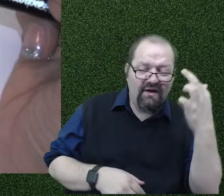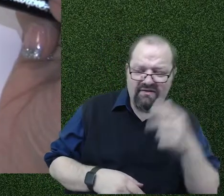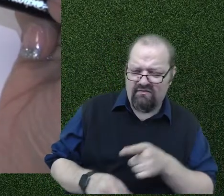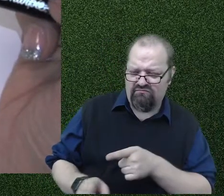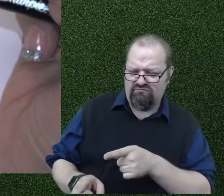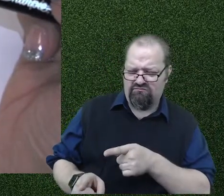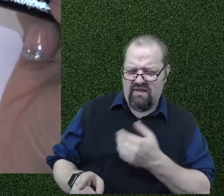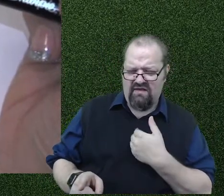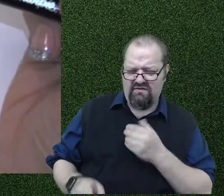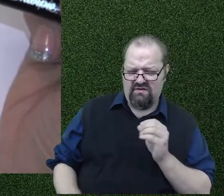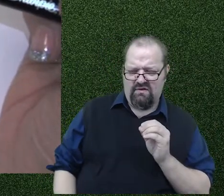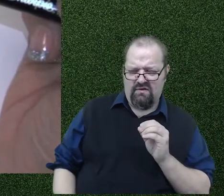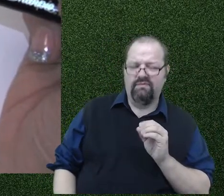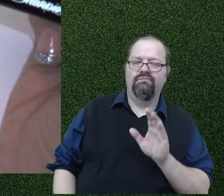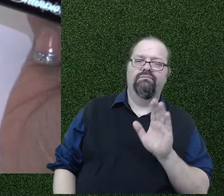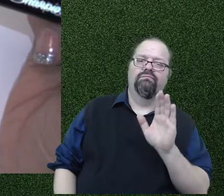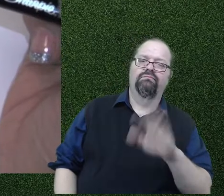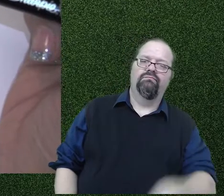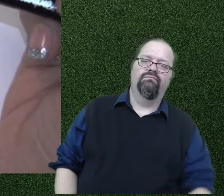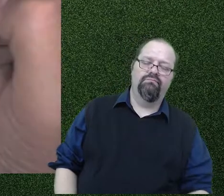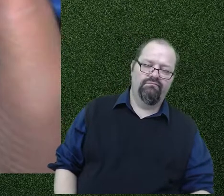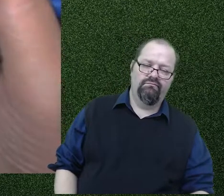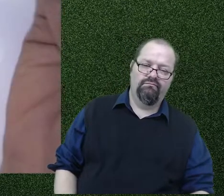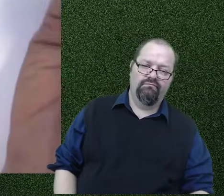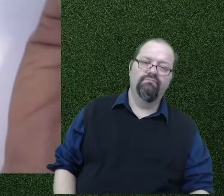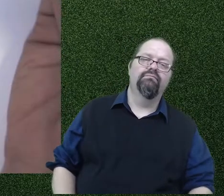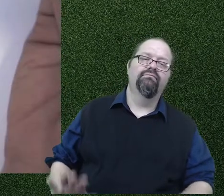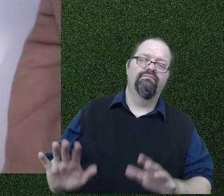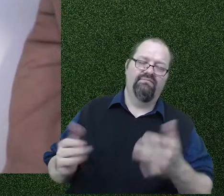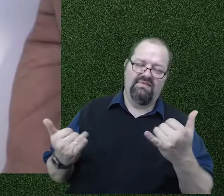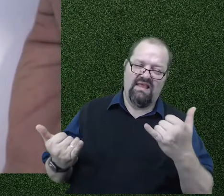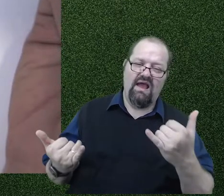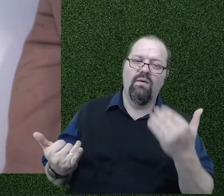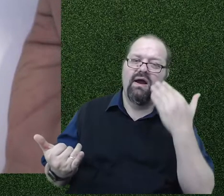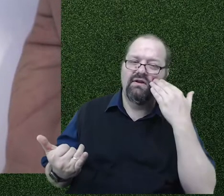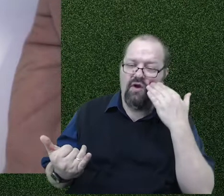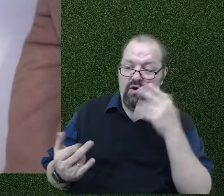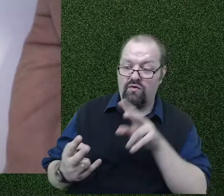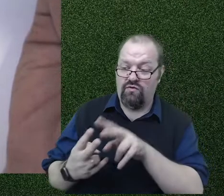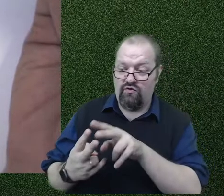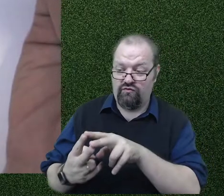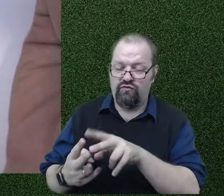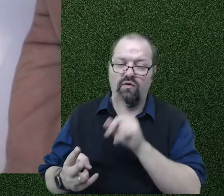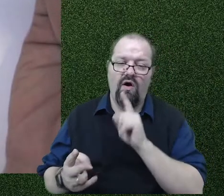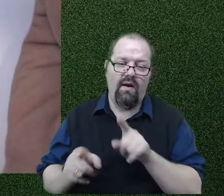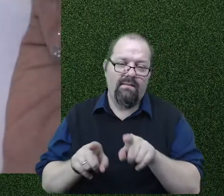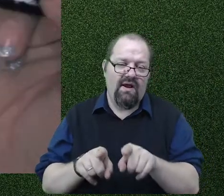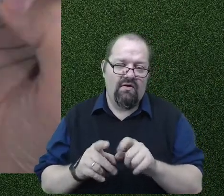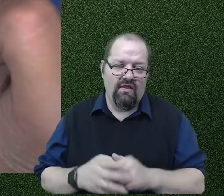zero, I could immediately say, ah, yes, that's insightful. Now I know those two vectors are parallel.